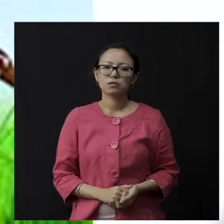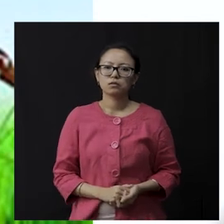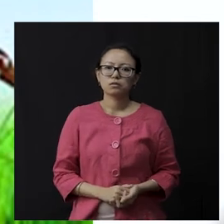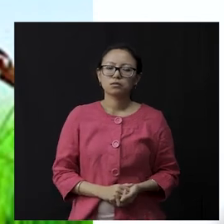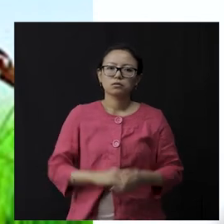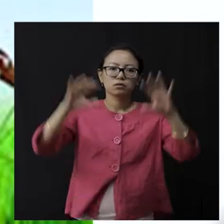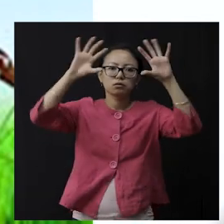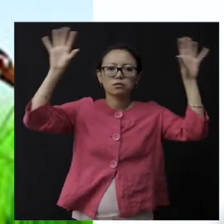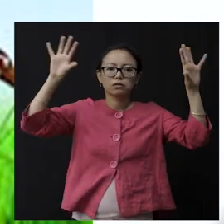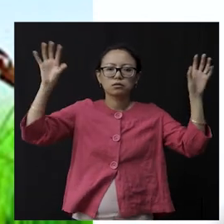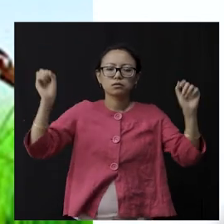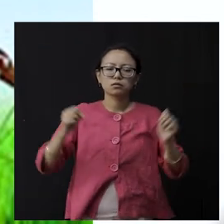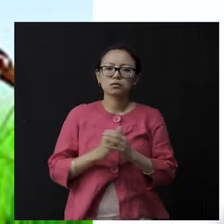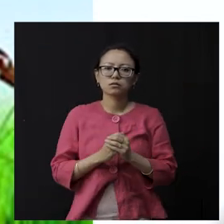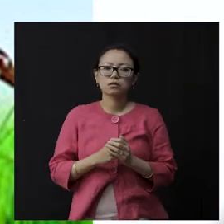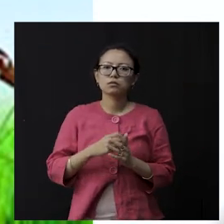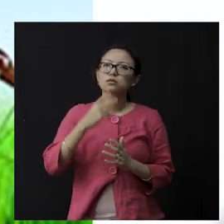blue on a sunny day.